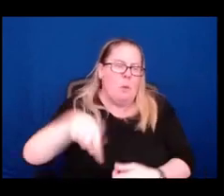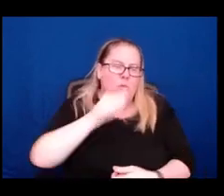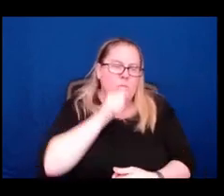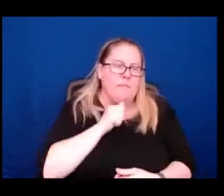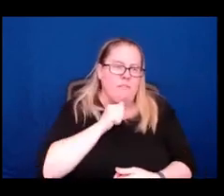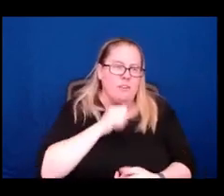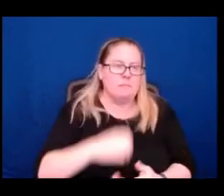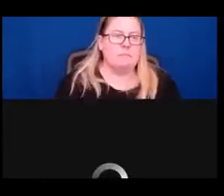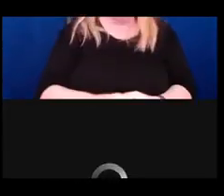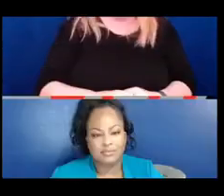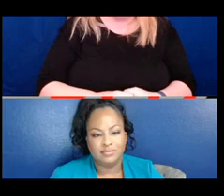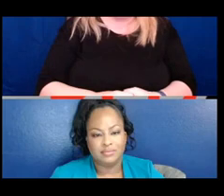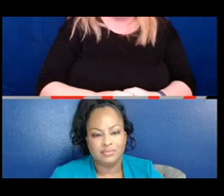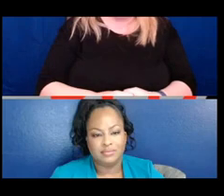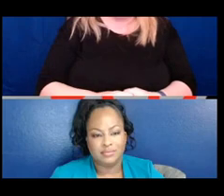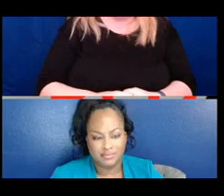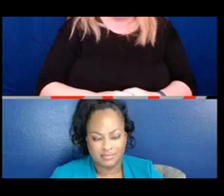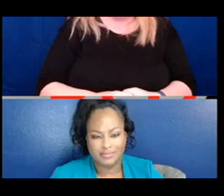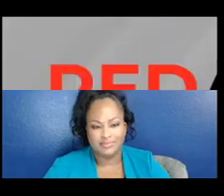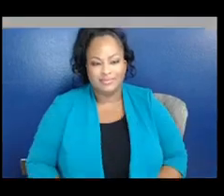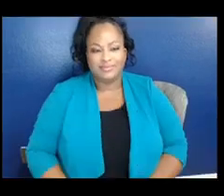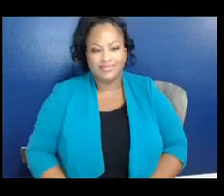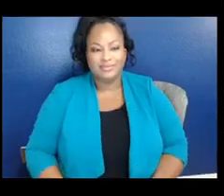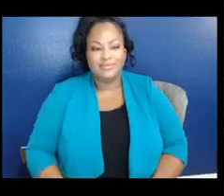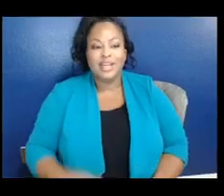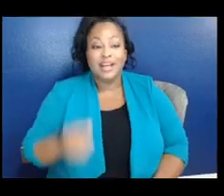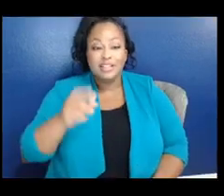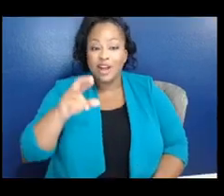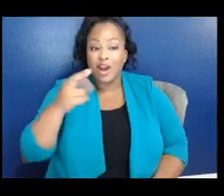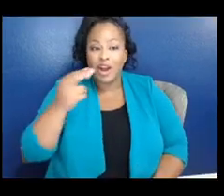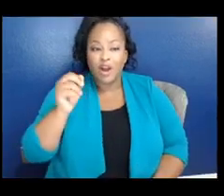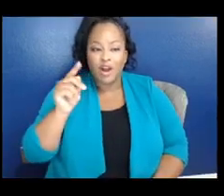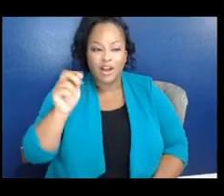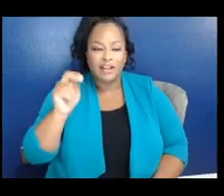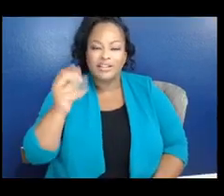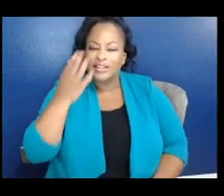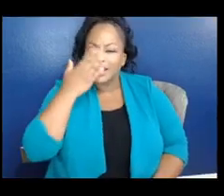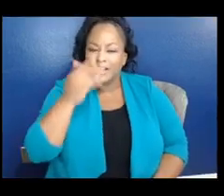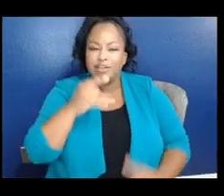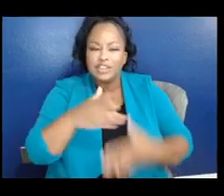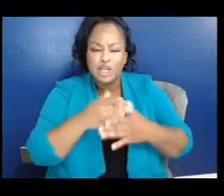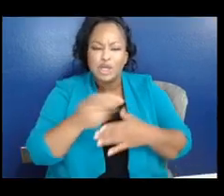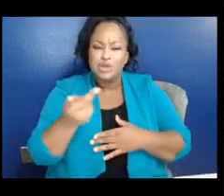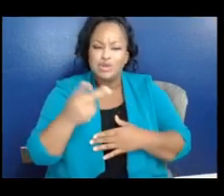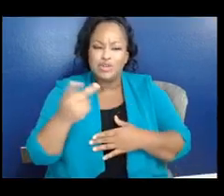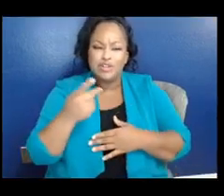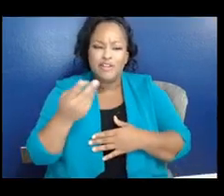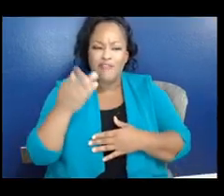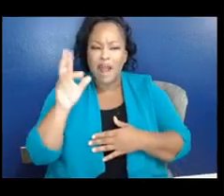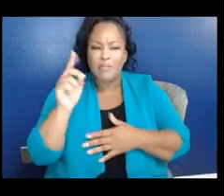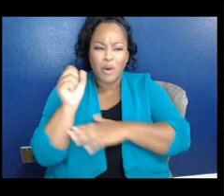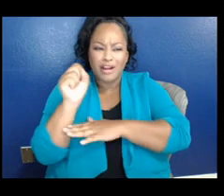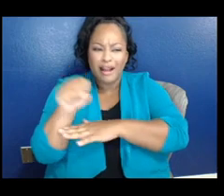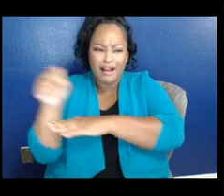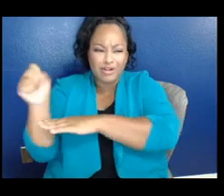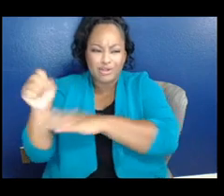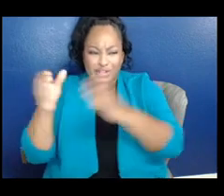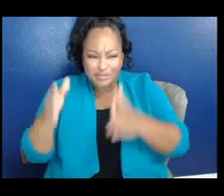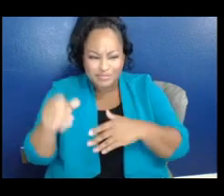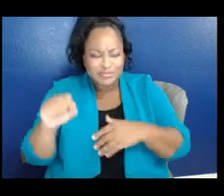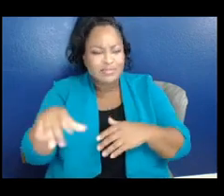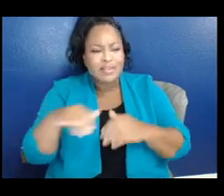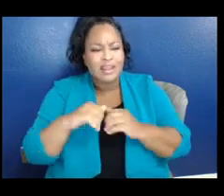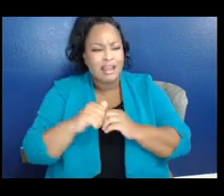fibroid sufferers. Dr. Hawkins, thank you for sharing that you too are a fibroid conqueror. And how does